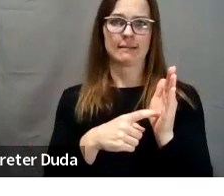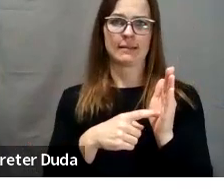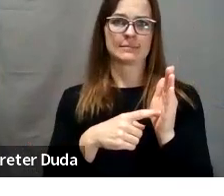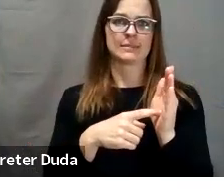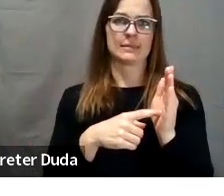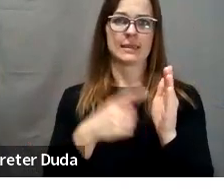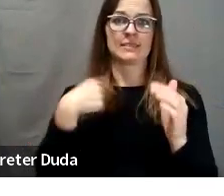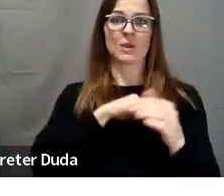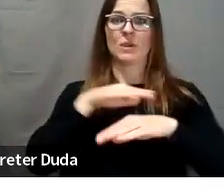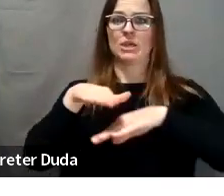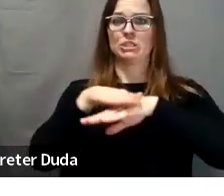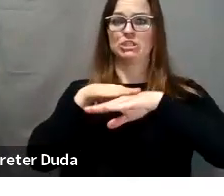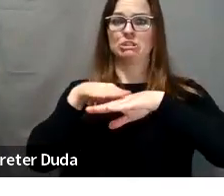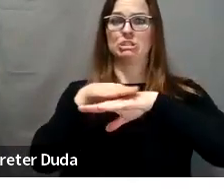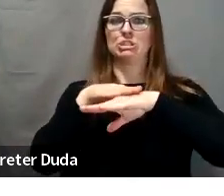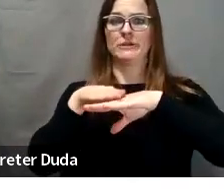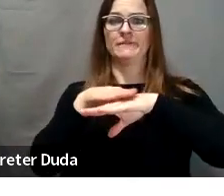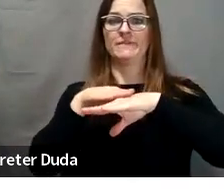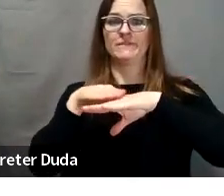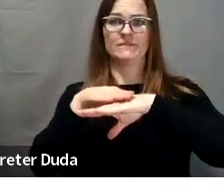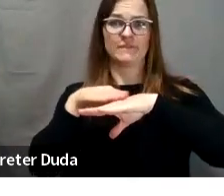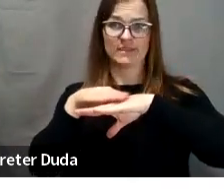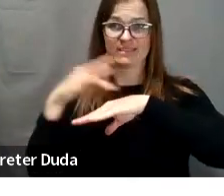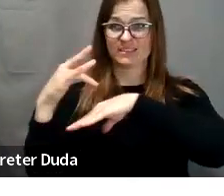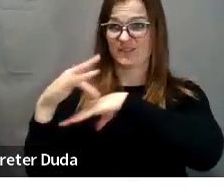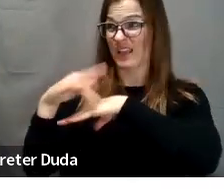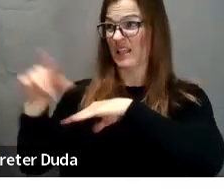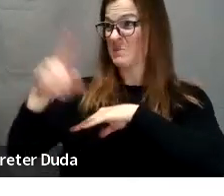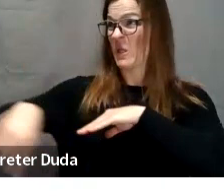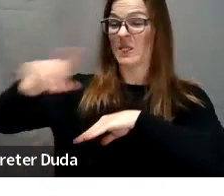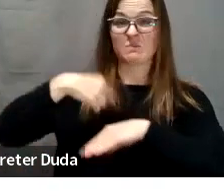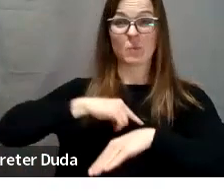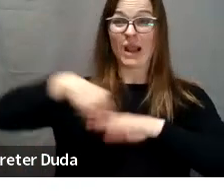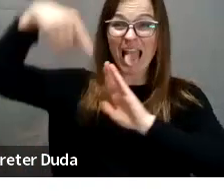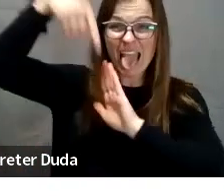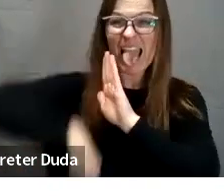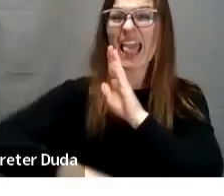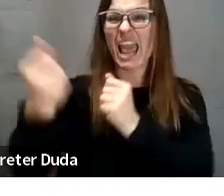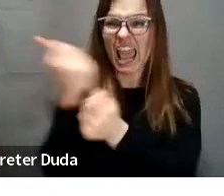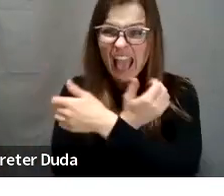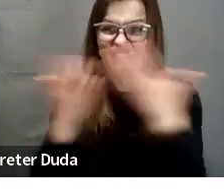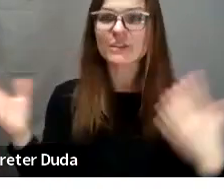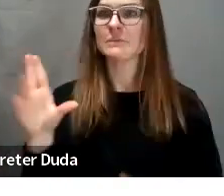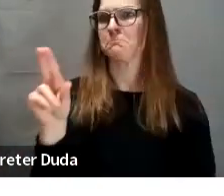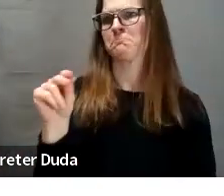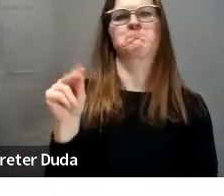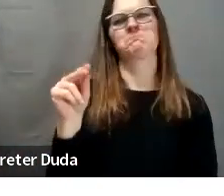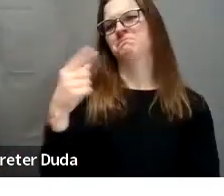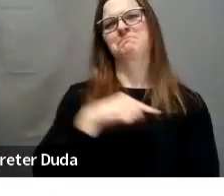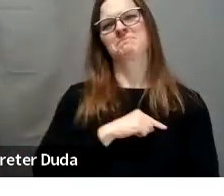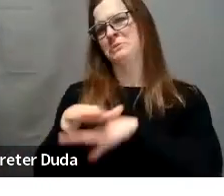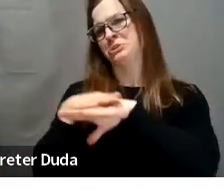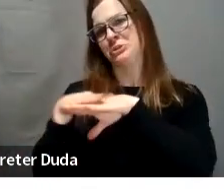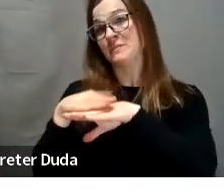probably just touching the surface of things that are available out there. So if Yeah. you've seen other things, we would love to